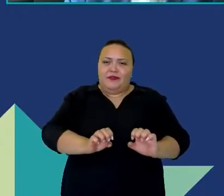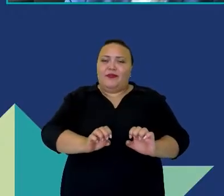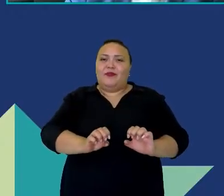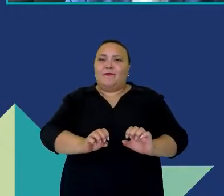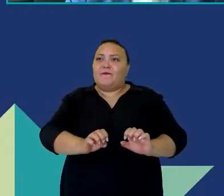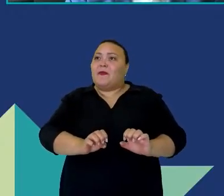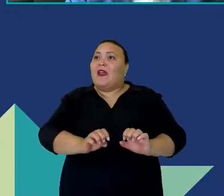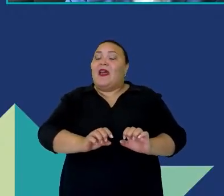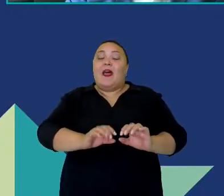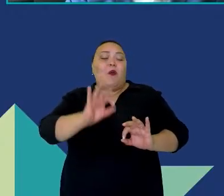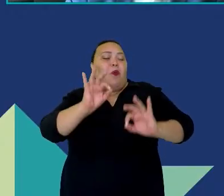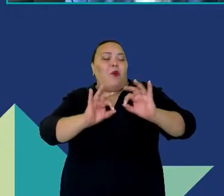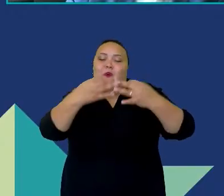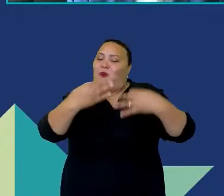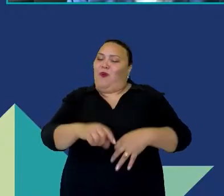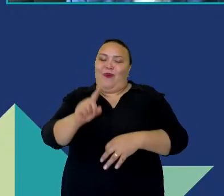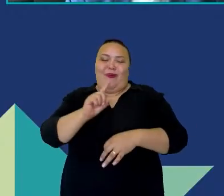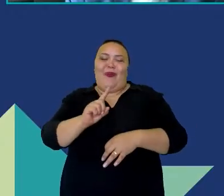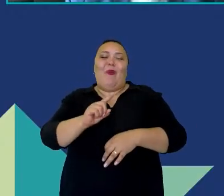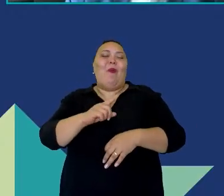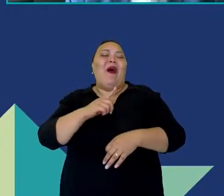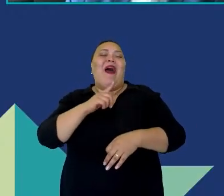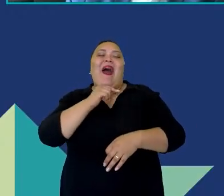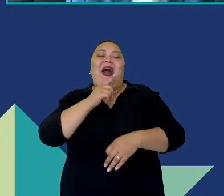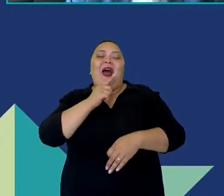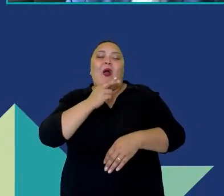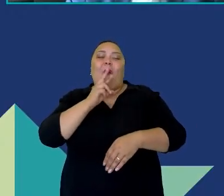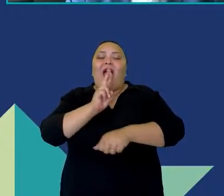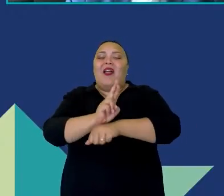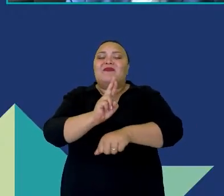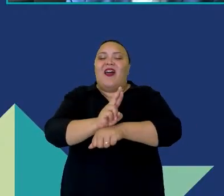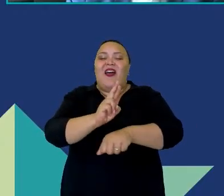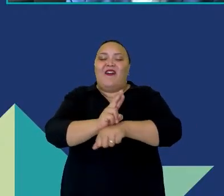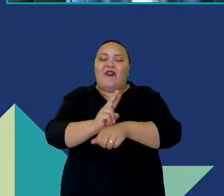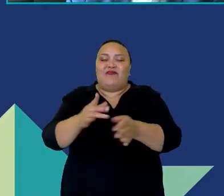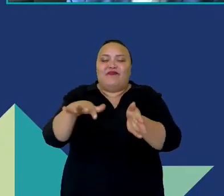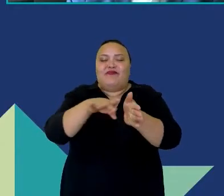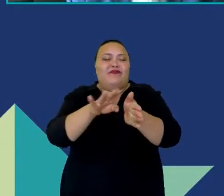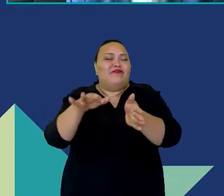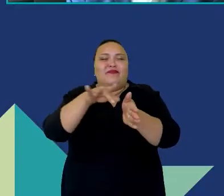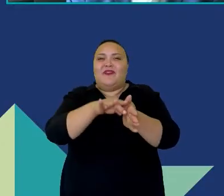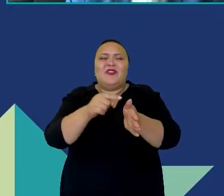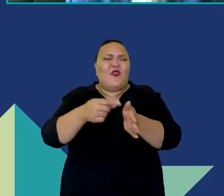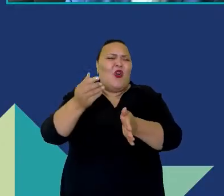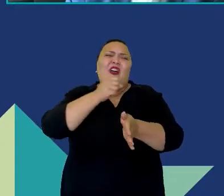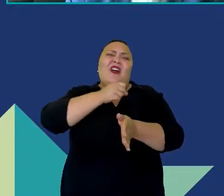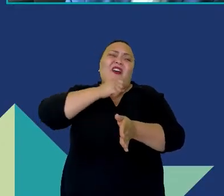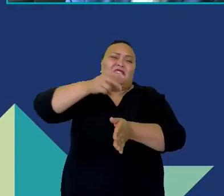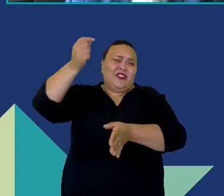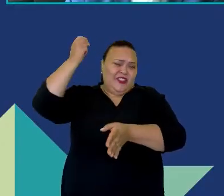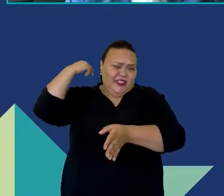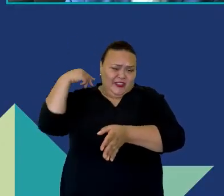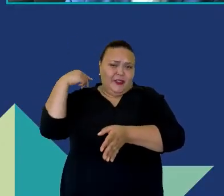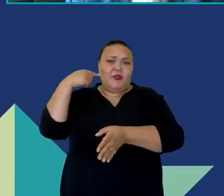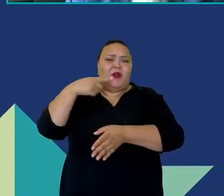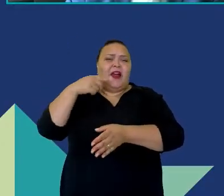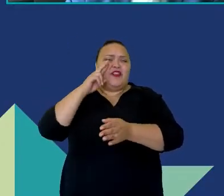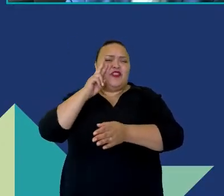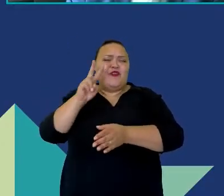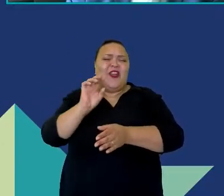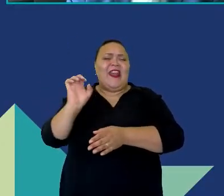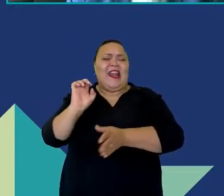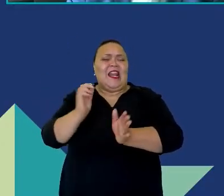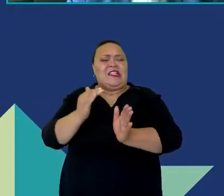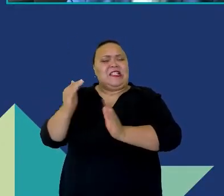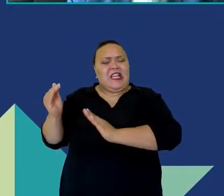was an old facility, the latest owners, you can see on the left side, the